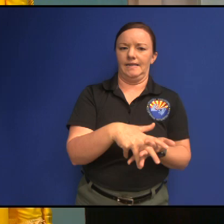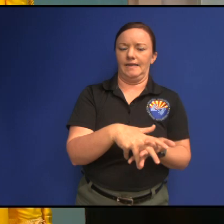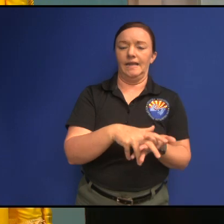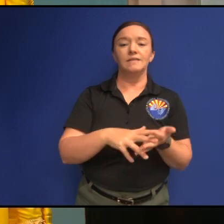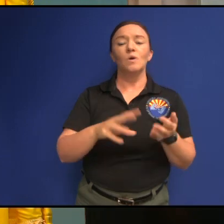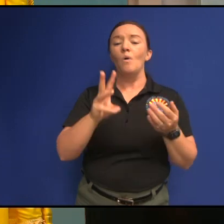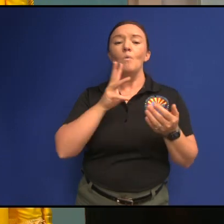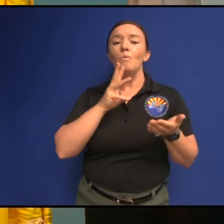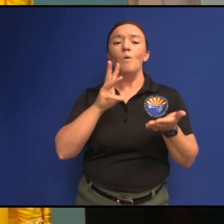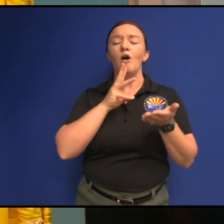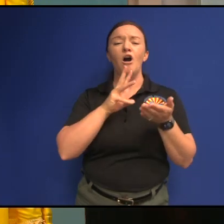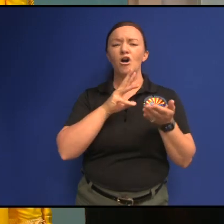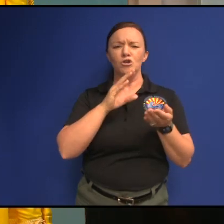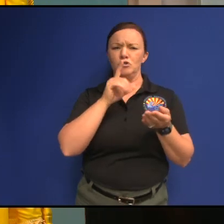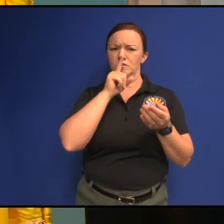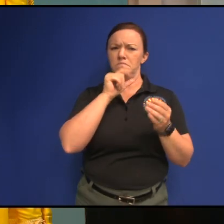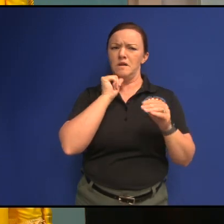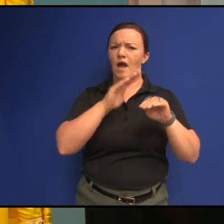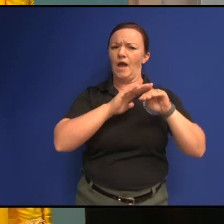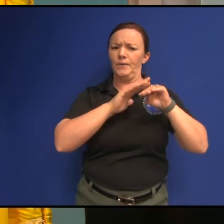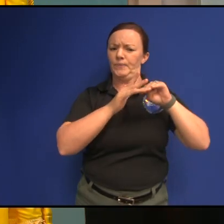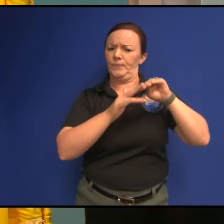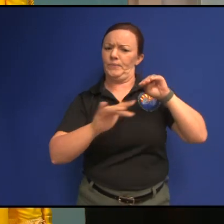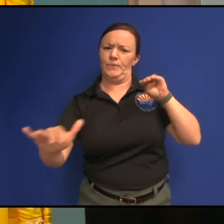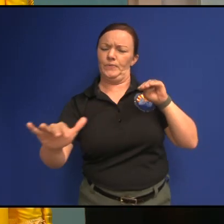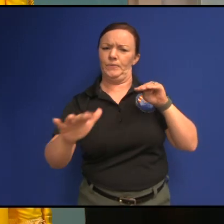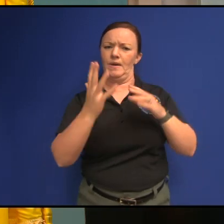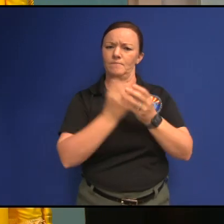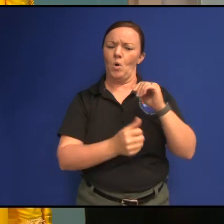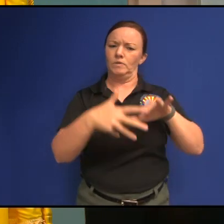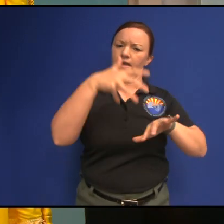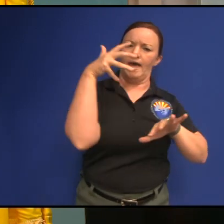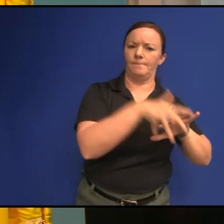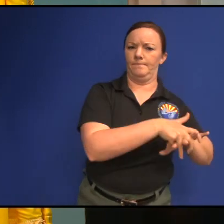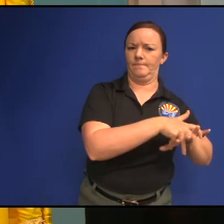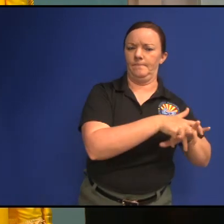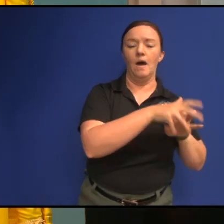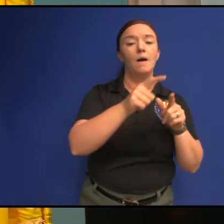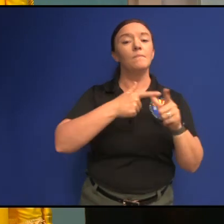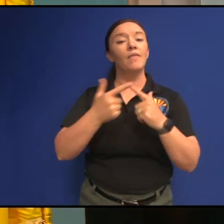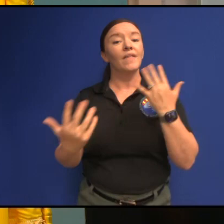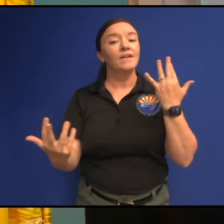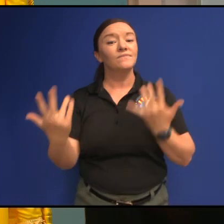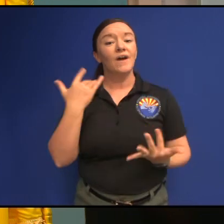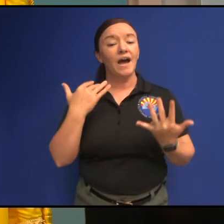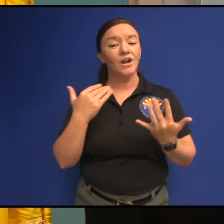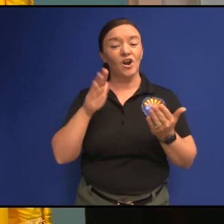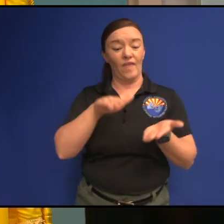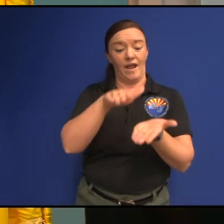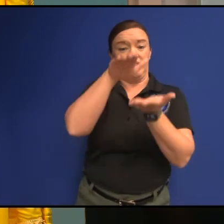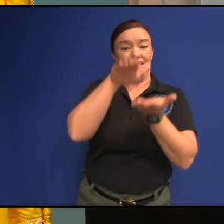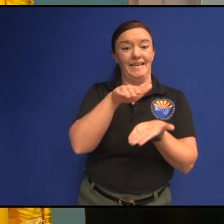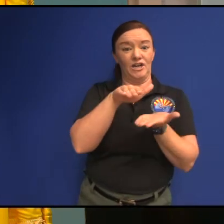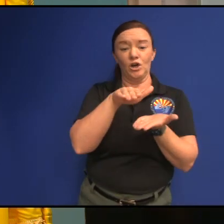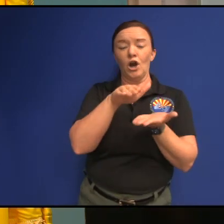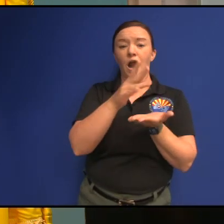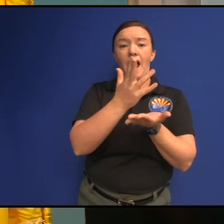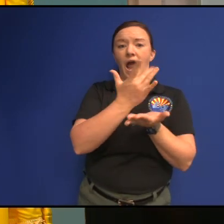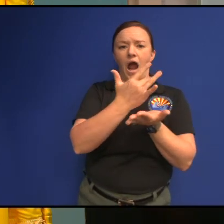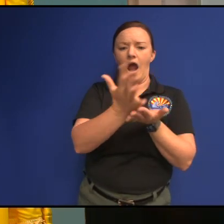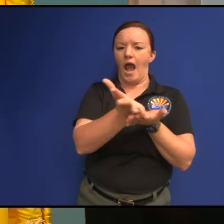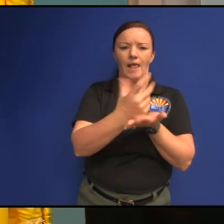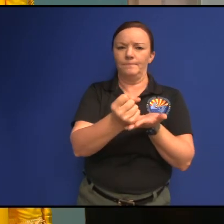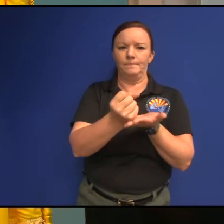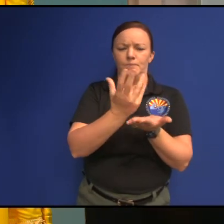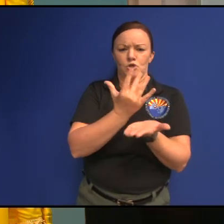running down the hill. Most of it gets soaked into it. Then you get the fire. What happens? It burns that litter away to where now